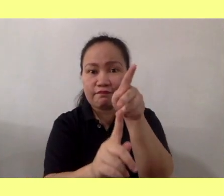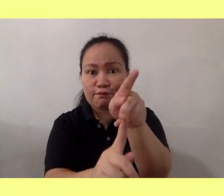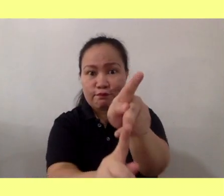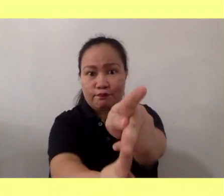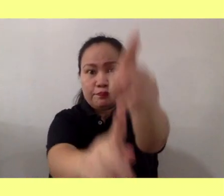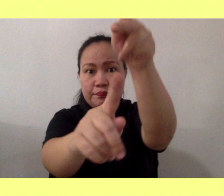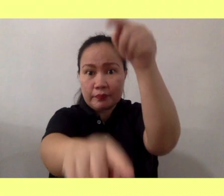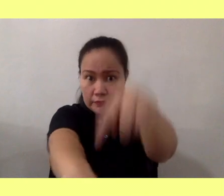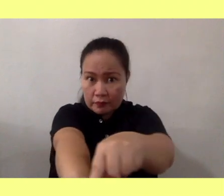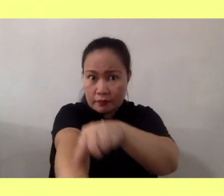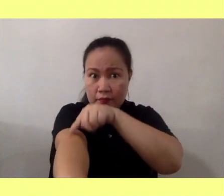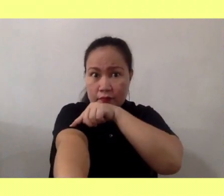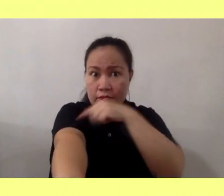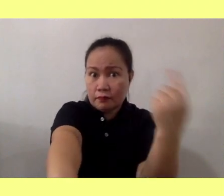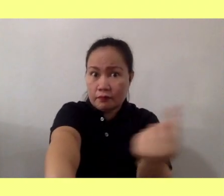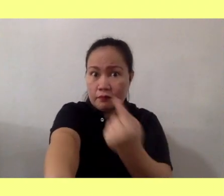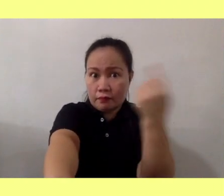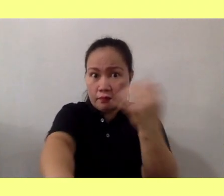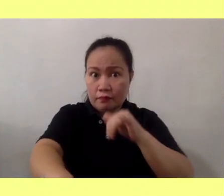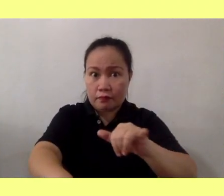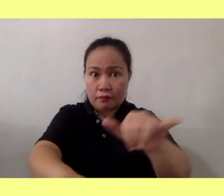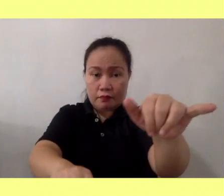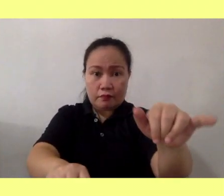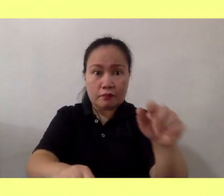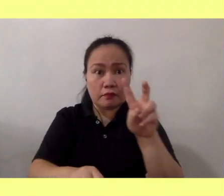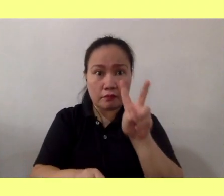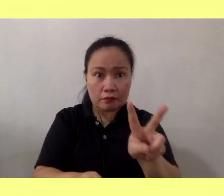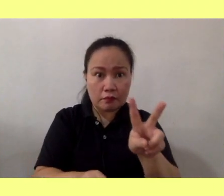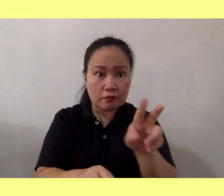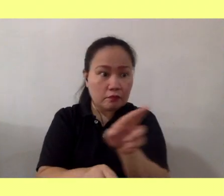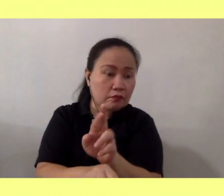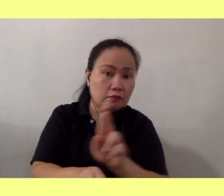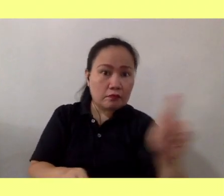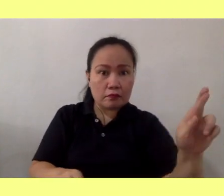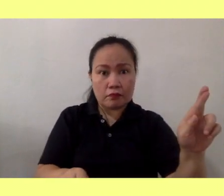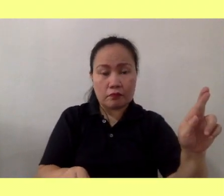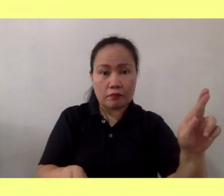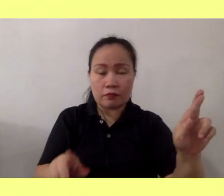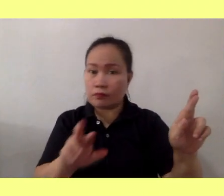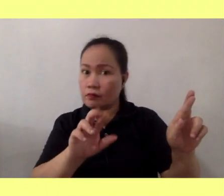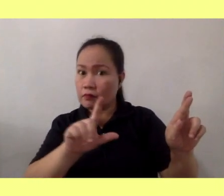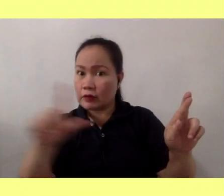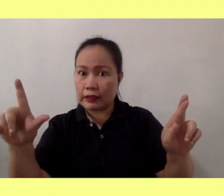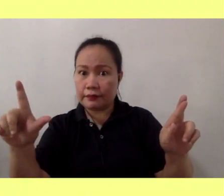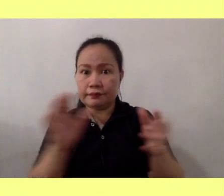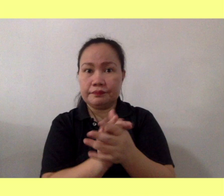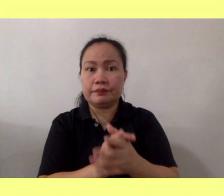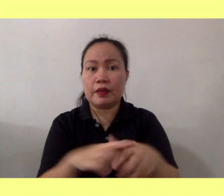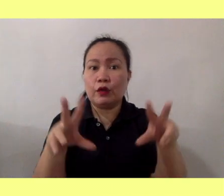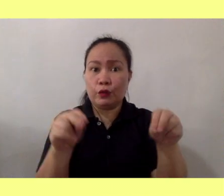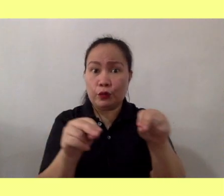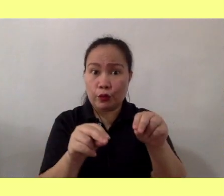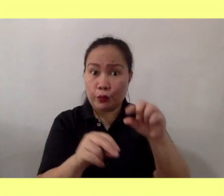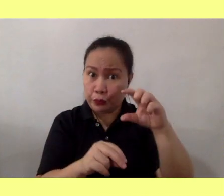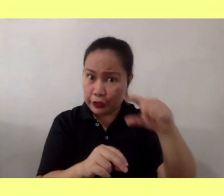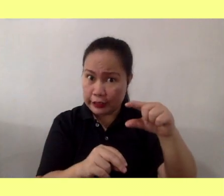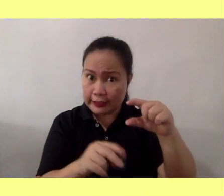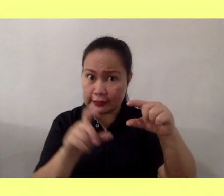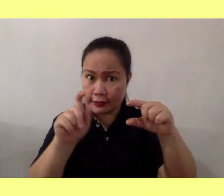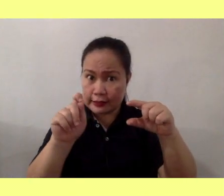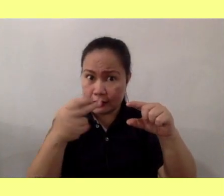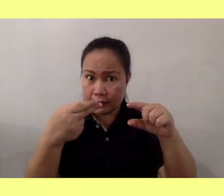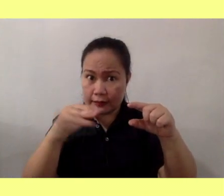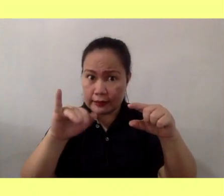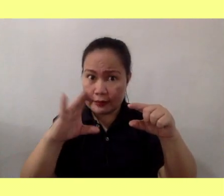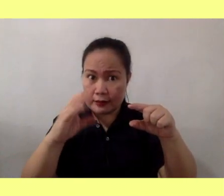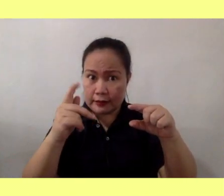is infinite. It extends infinitely in two directions and it has no thickness. Okay, so, if this is your